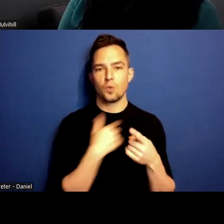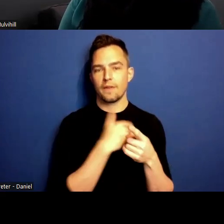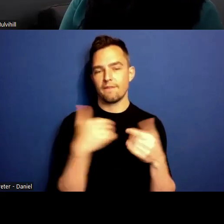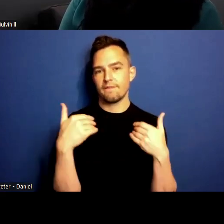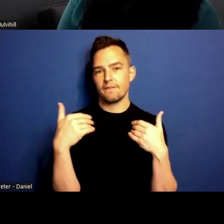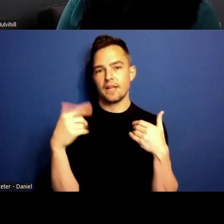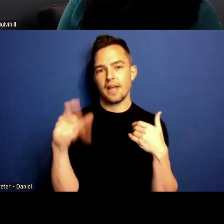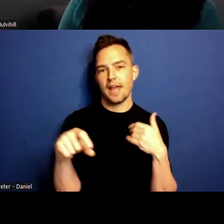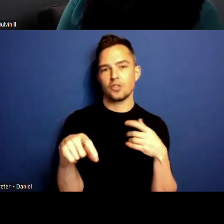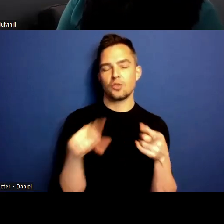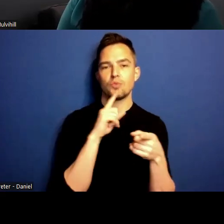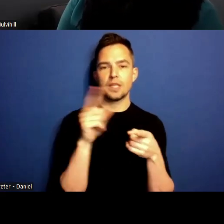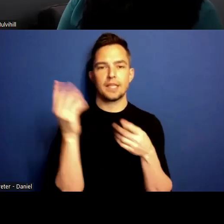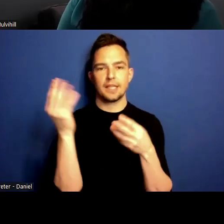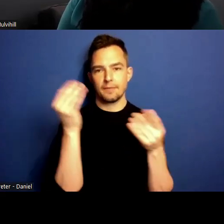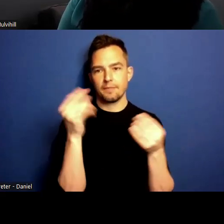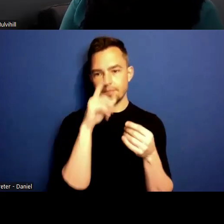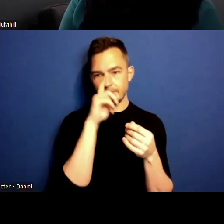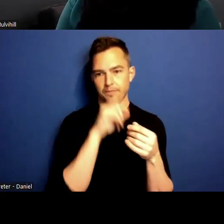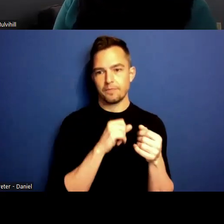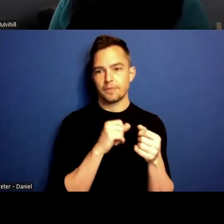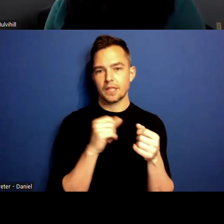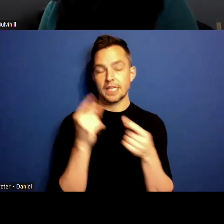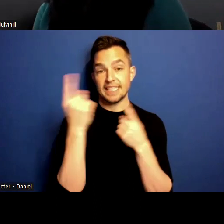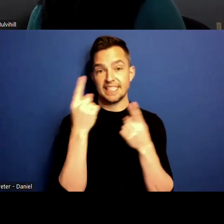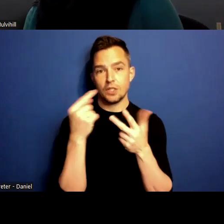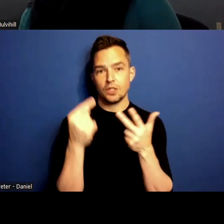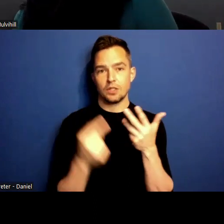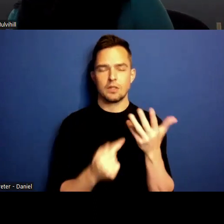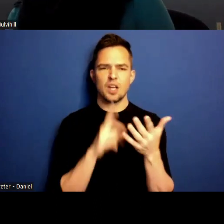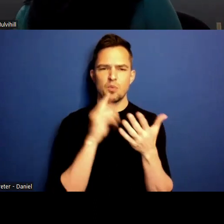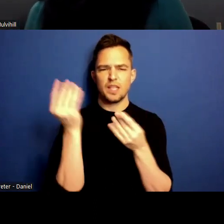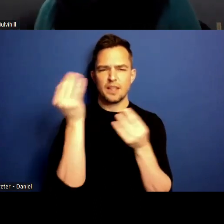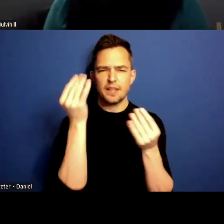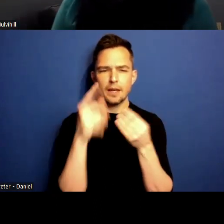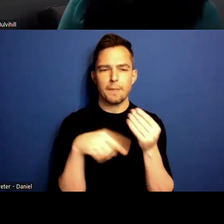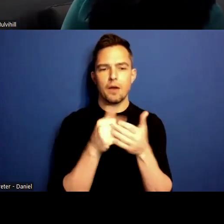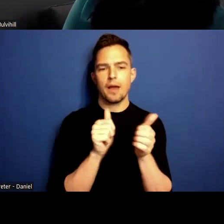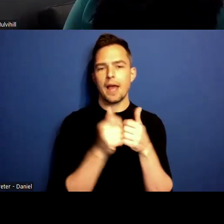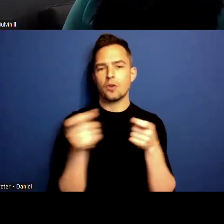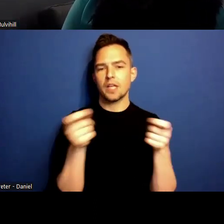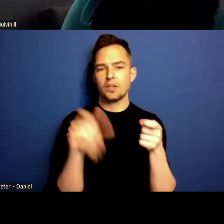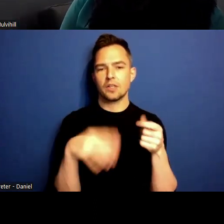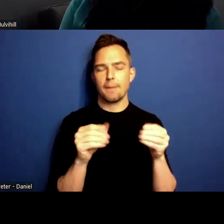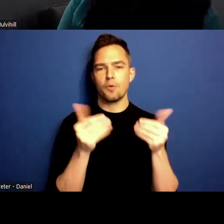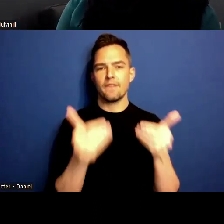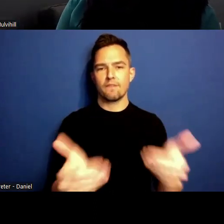to really consider and really think about how to handle that moving